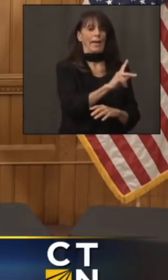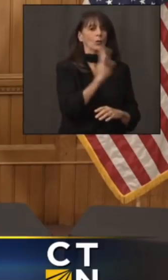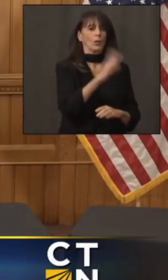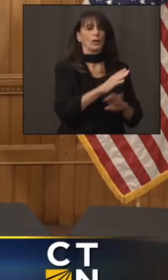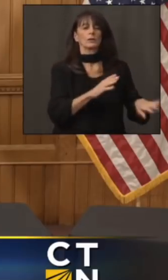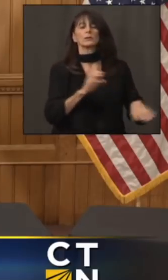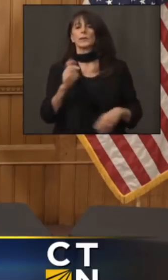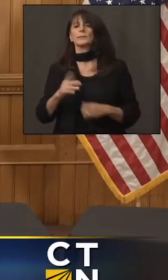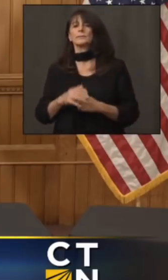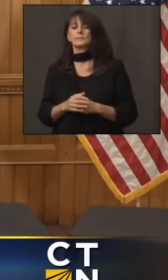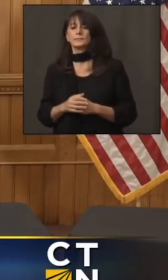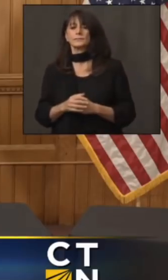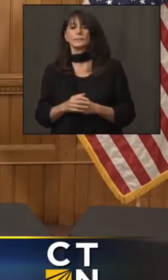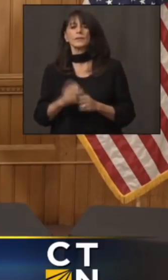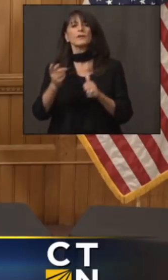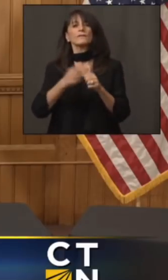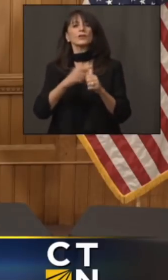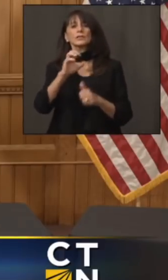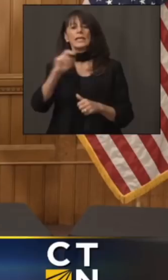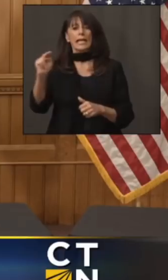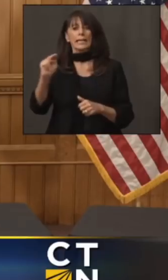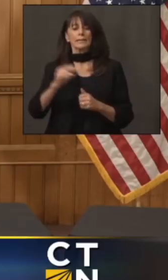right. Hearst, Connecticut Media.